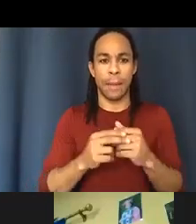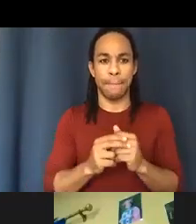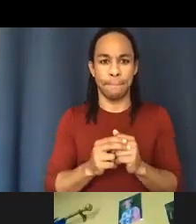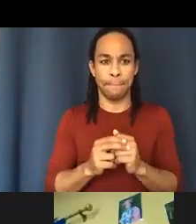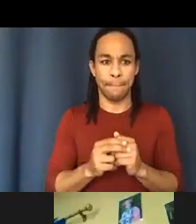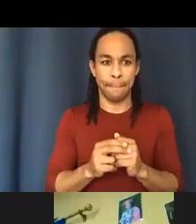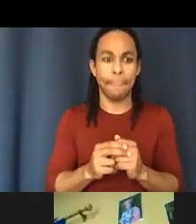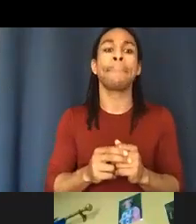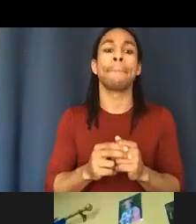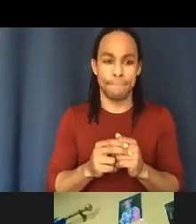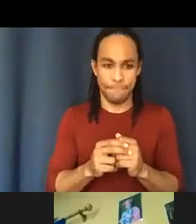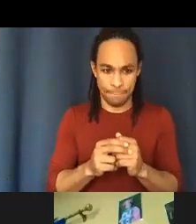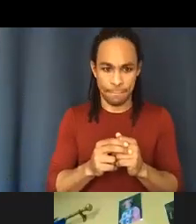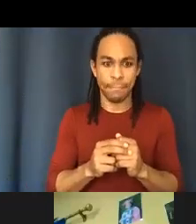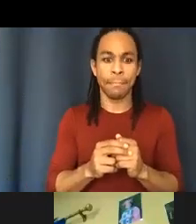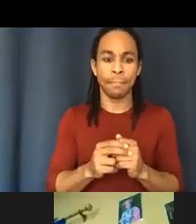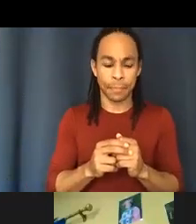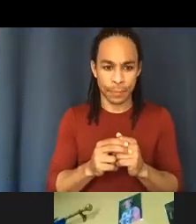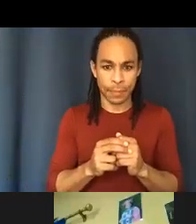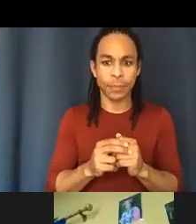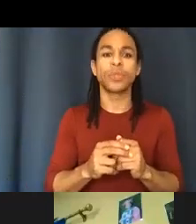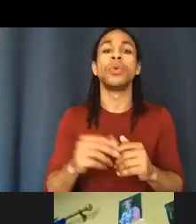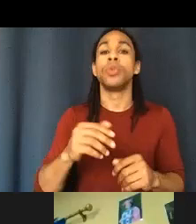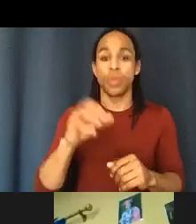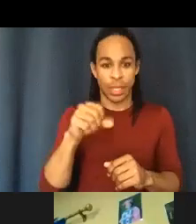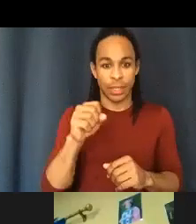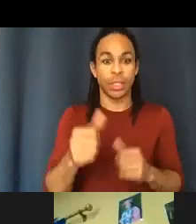COVID-19, I'll be grateful.